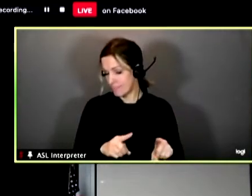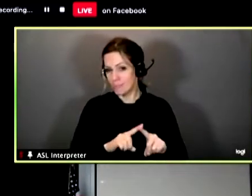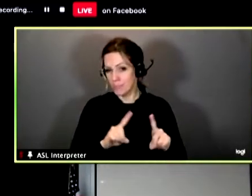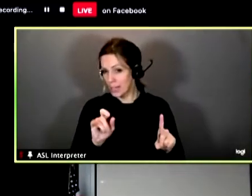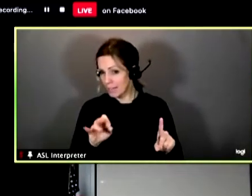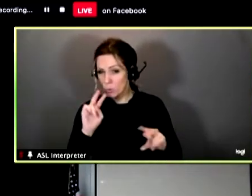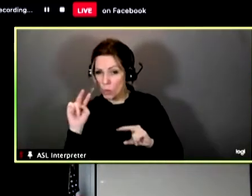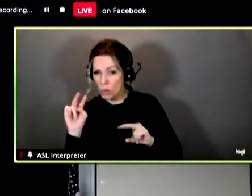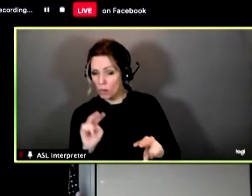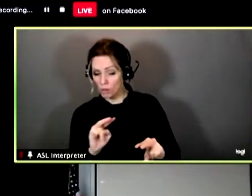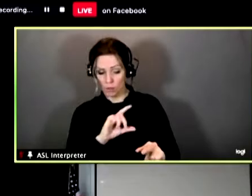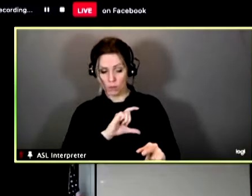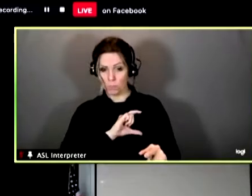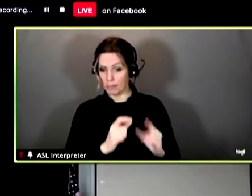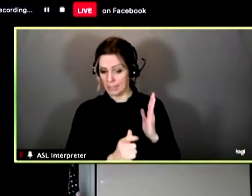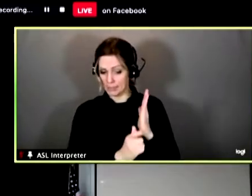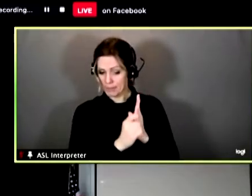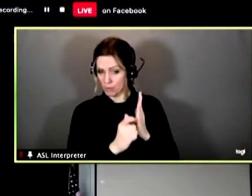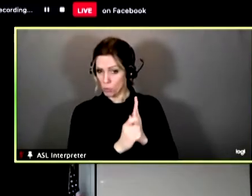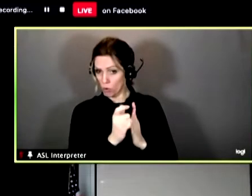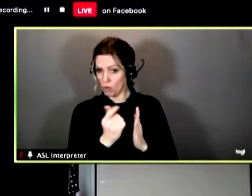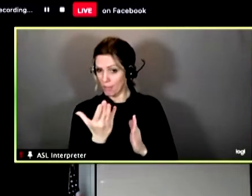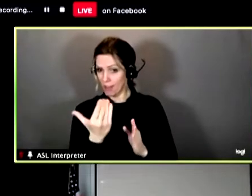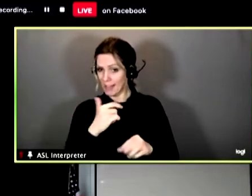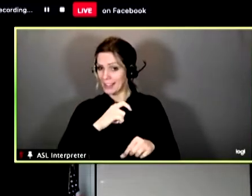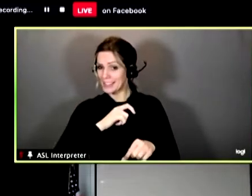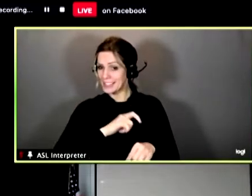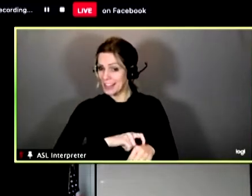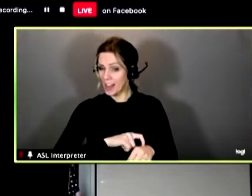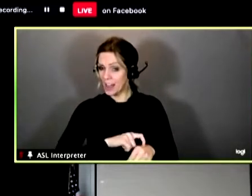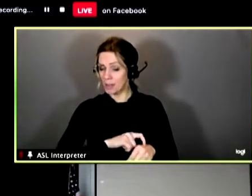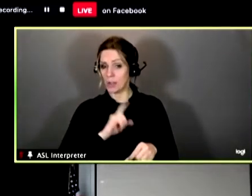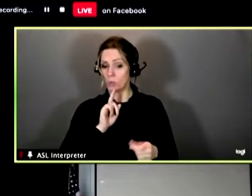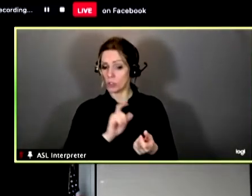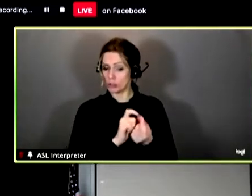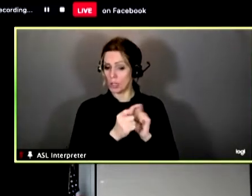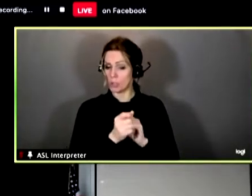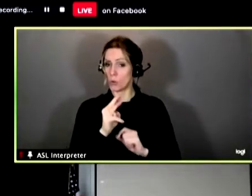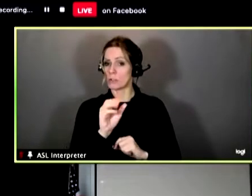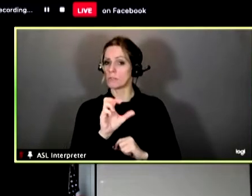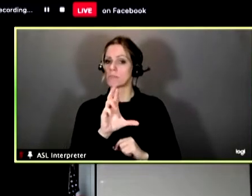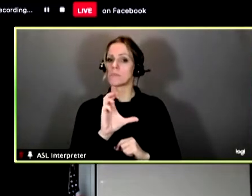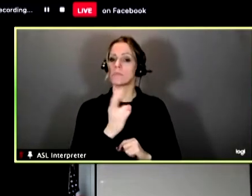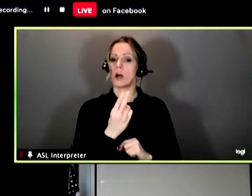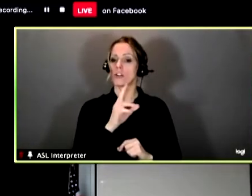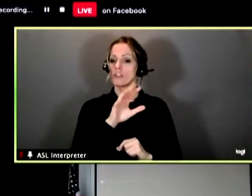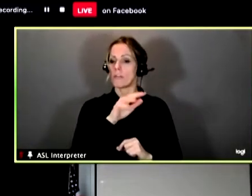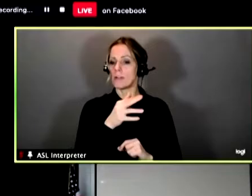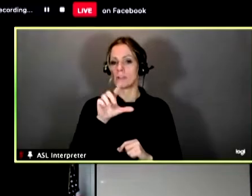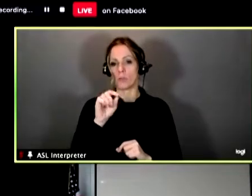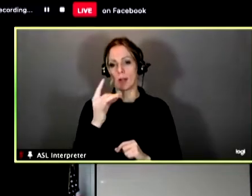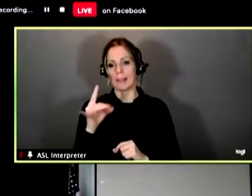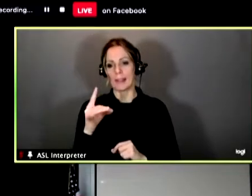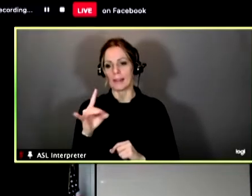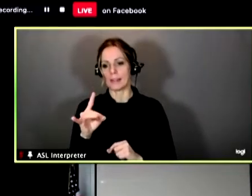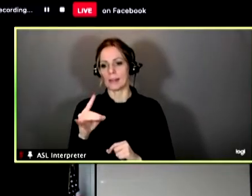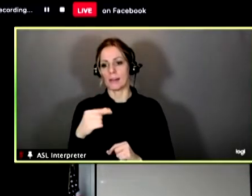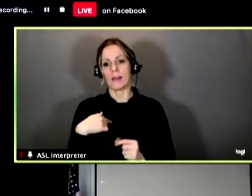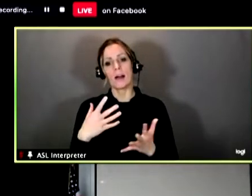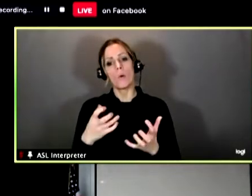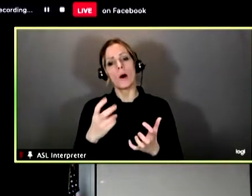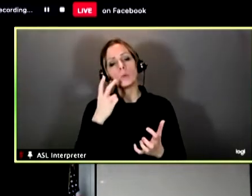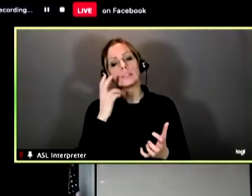was in March 5th, 2018. So I'd like to see that manual updated to reflect this new legislation of the state